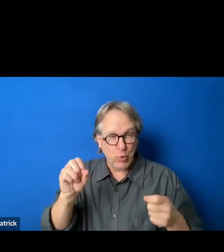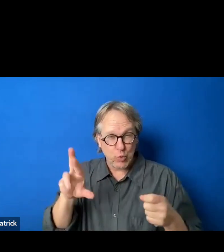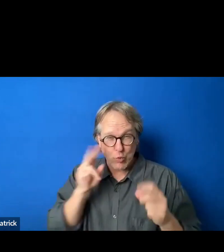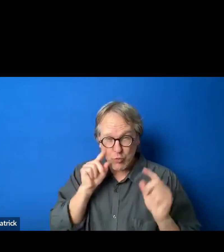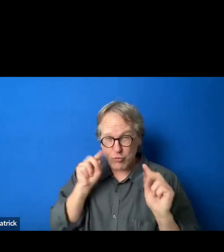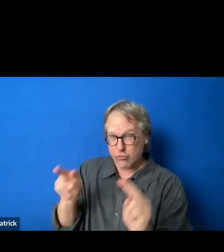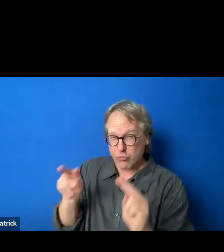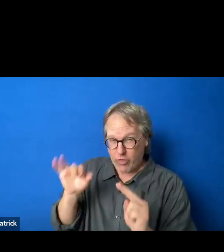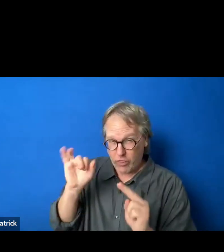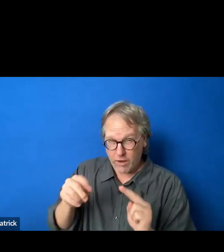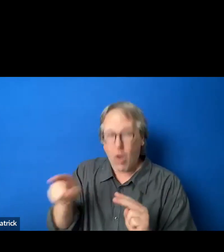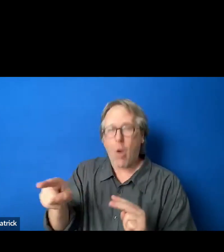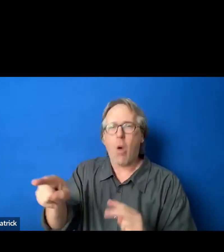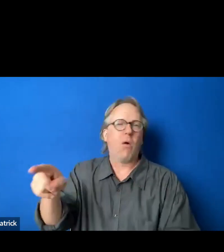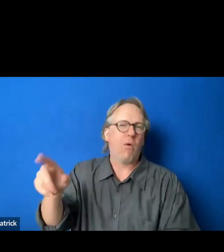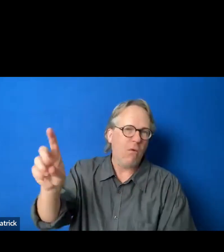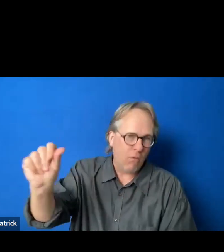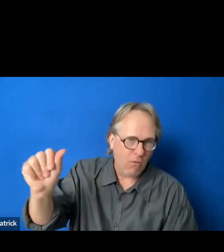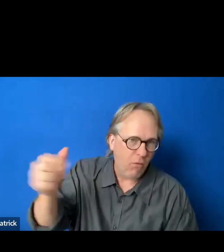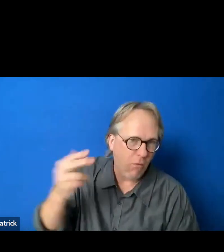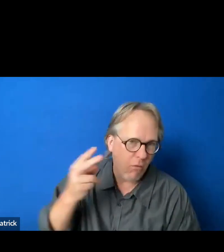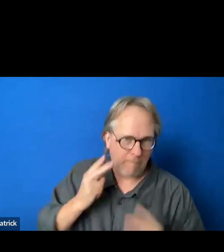But actually, I have